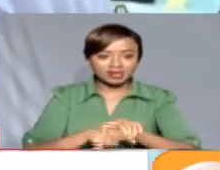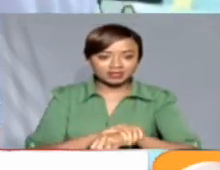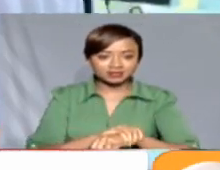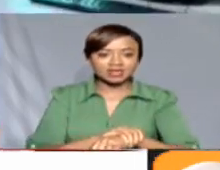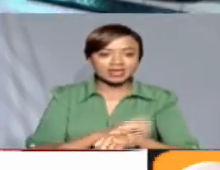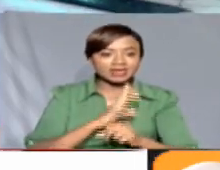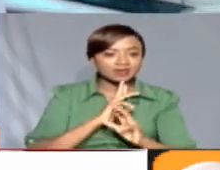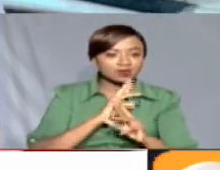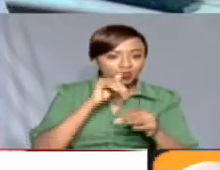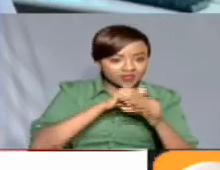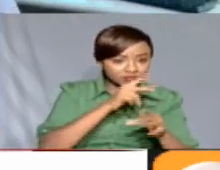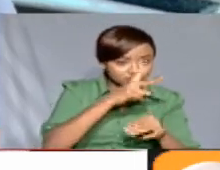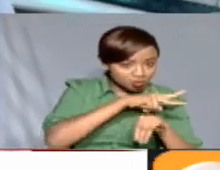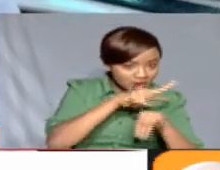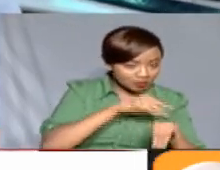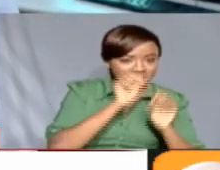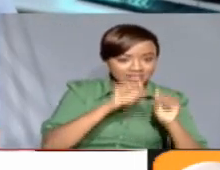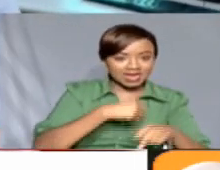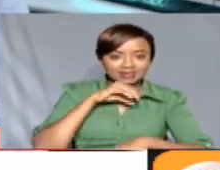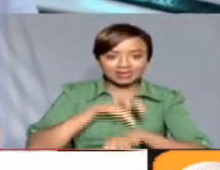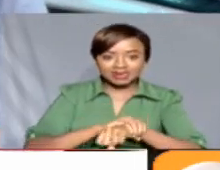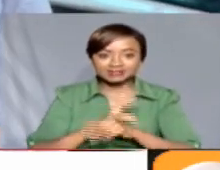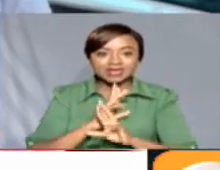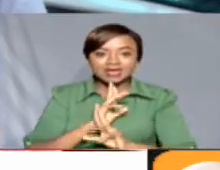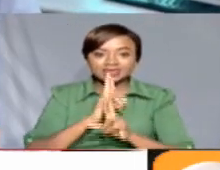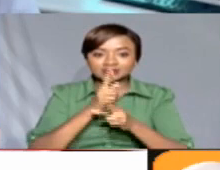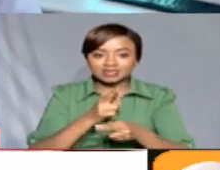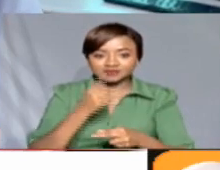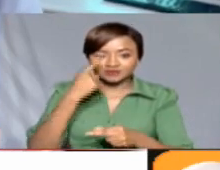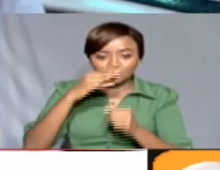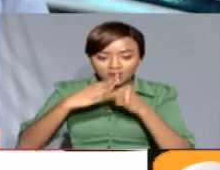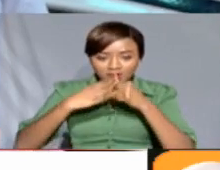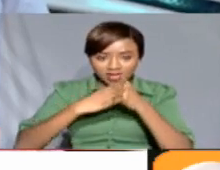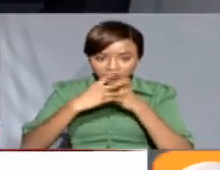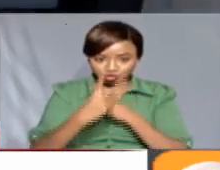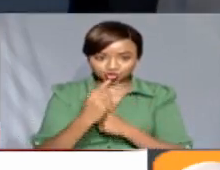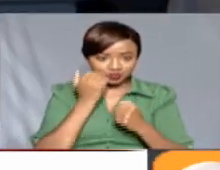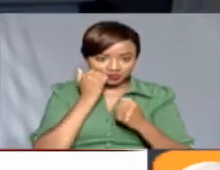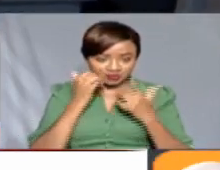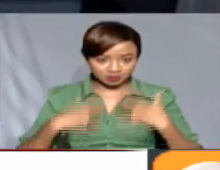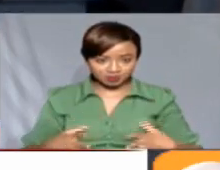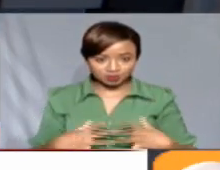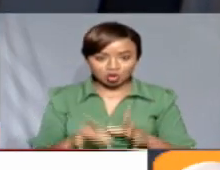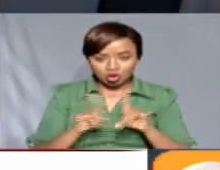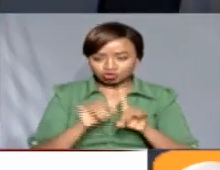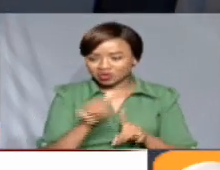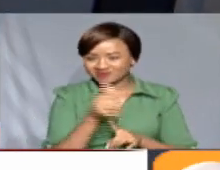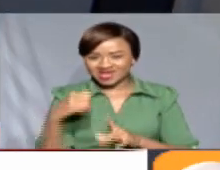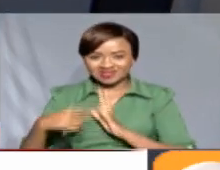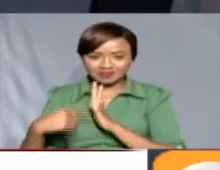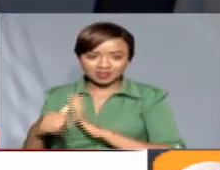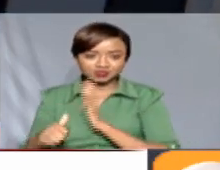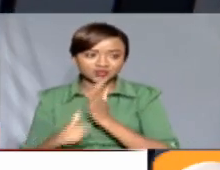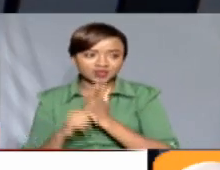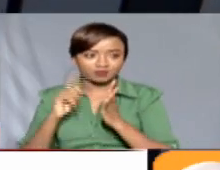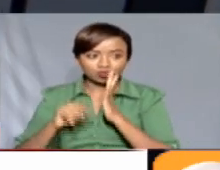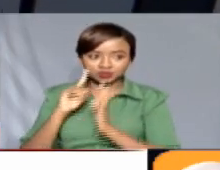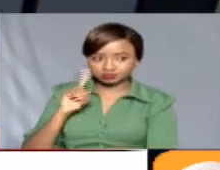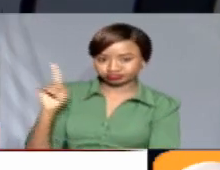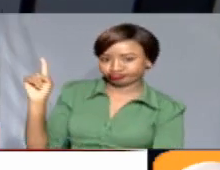92 patients. There are other types of machines that can do the same testing. Yeah. It's called the Gene